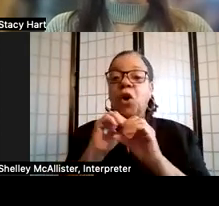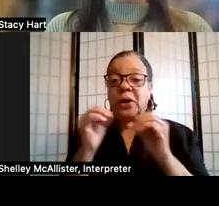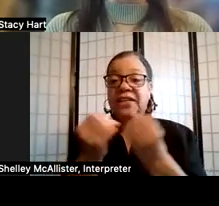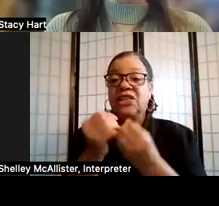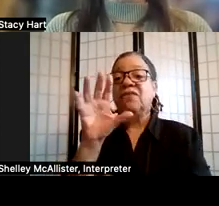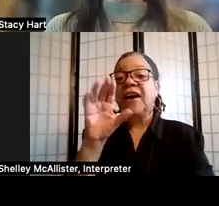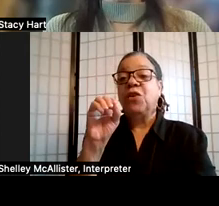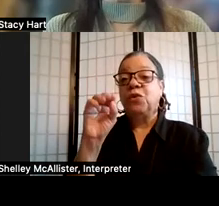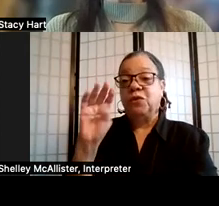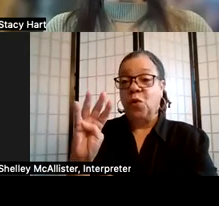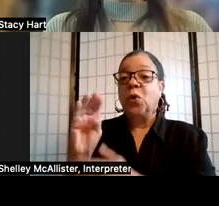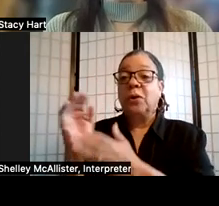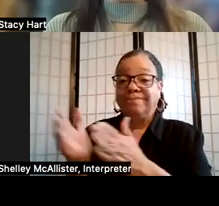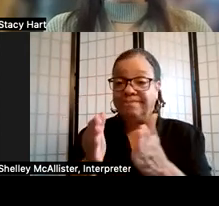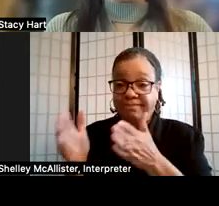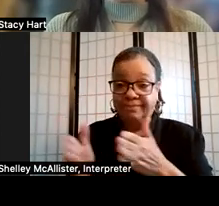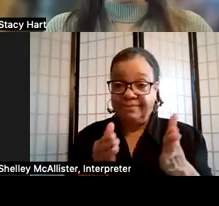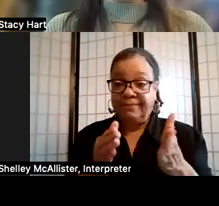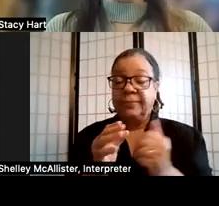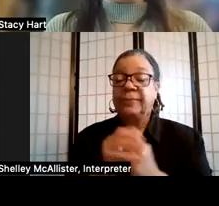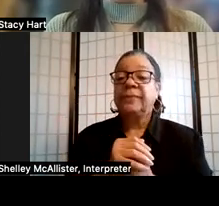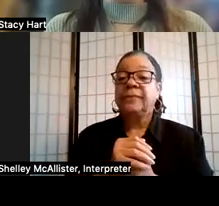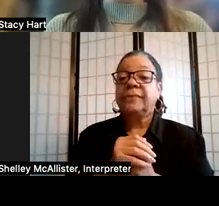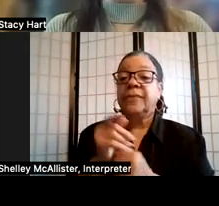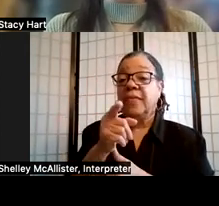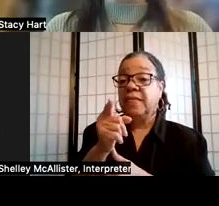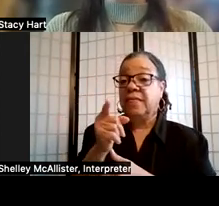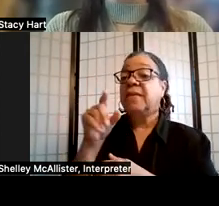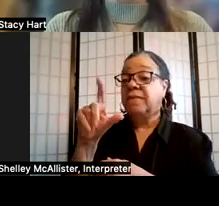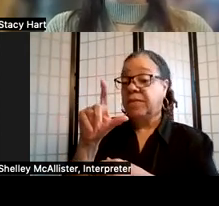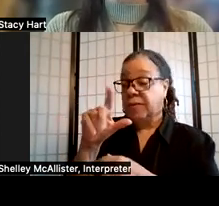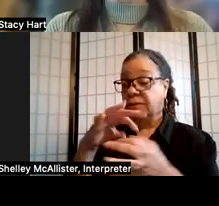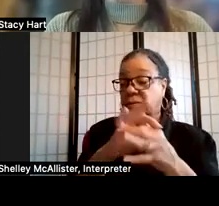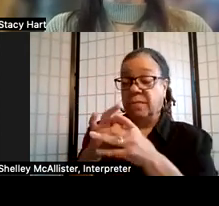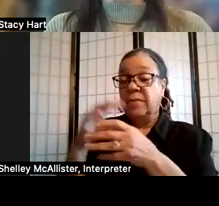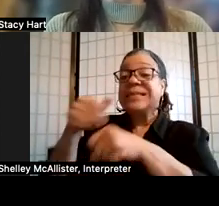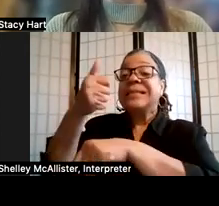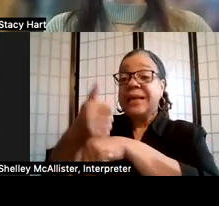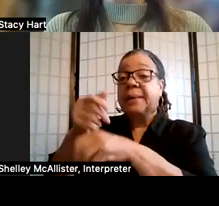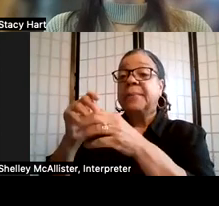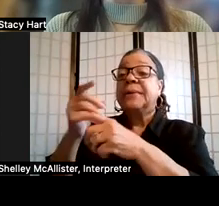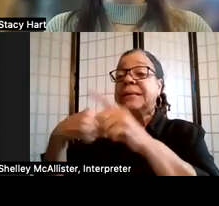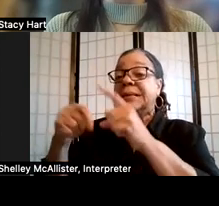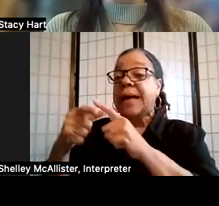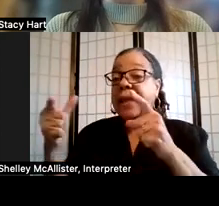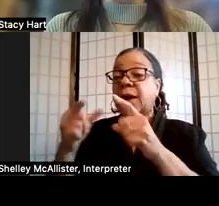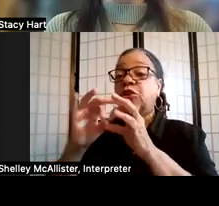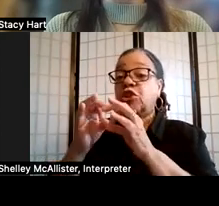504 efforts. They help arrange sign language interpreters and provide